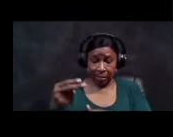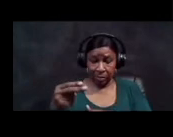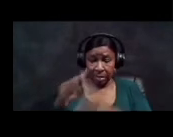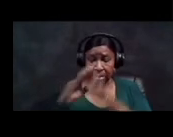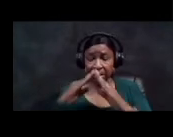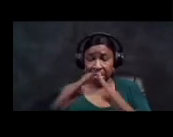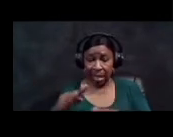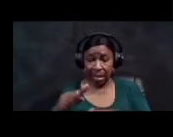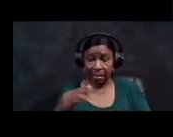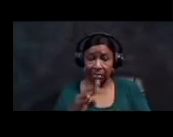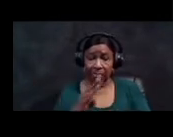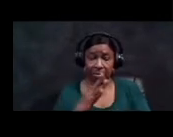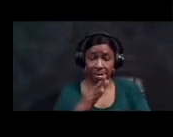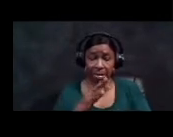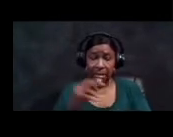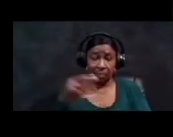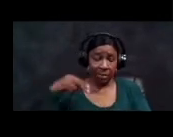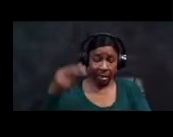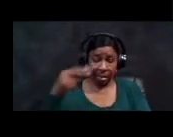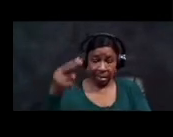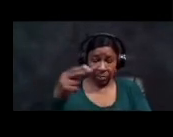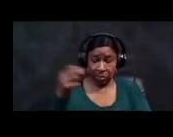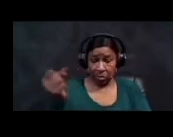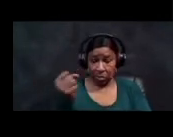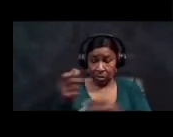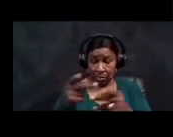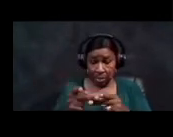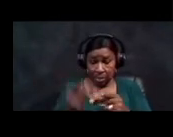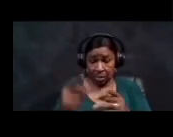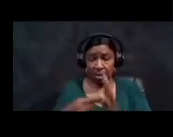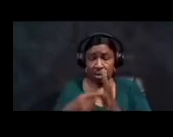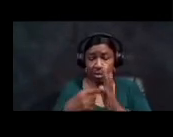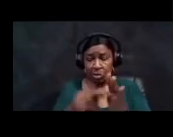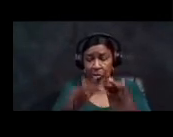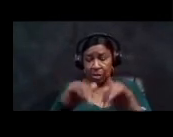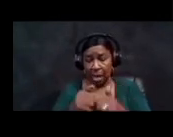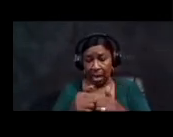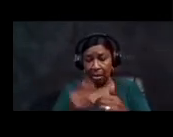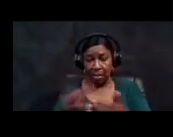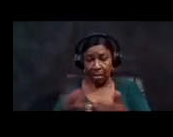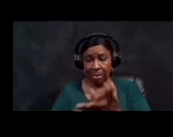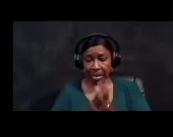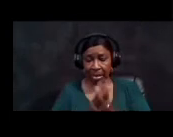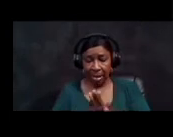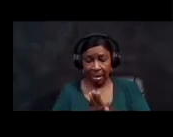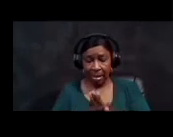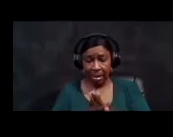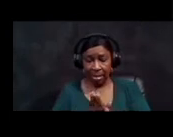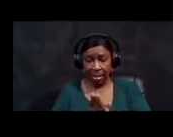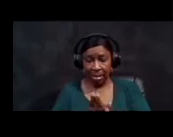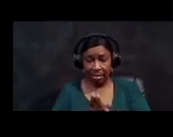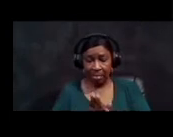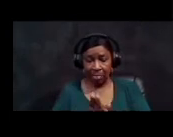detention is important because it shows how detention became an anchor